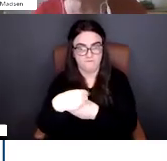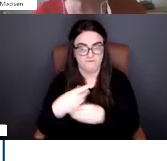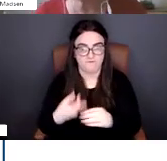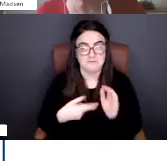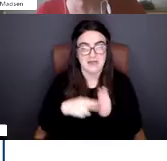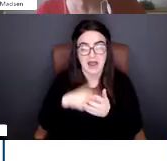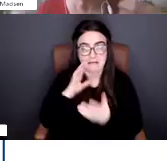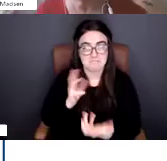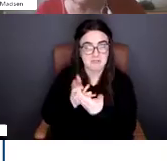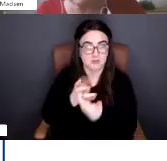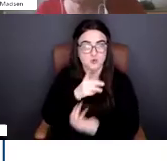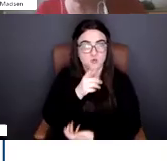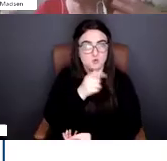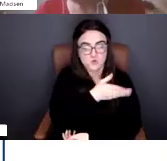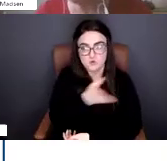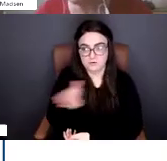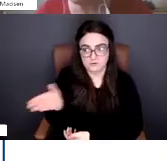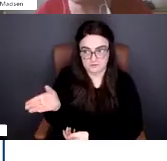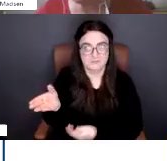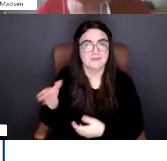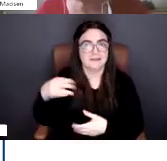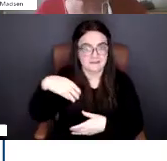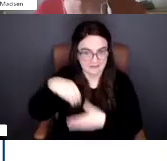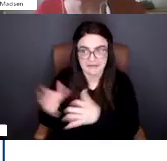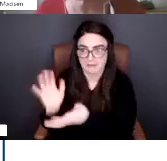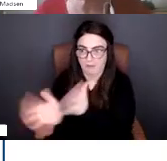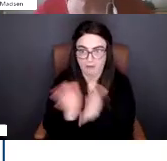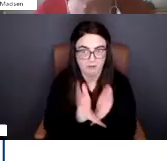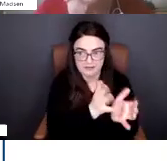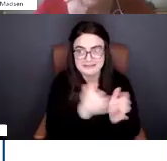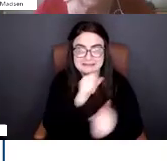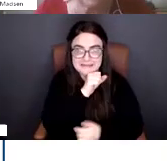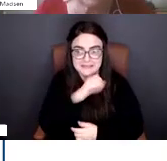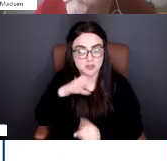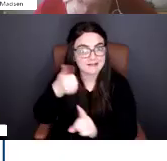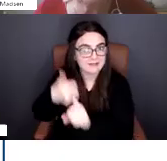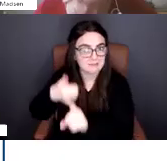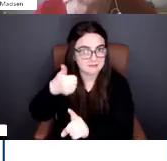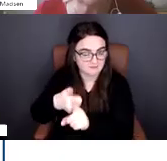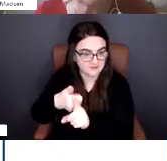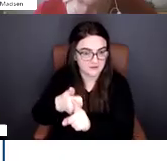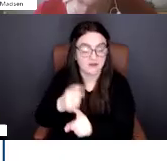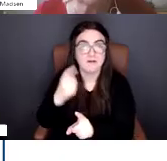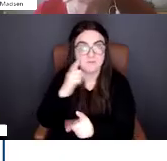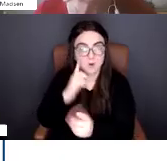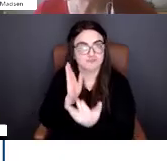needs of the participants and the people that you're working with in order to add things.